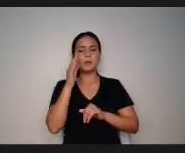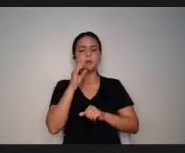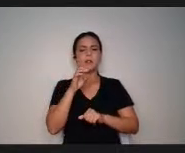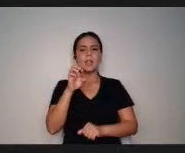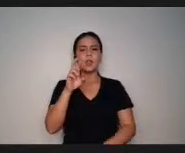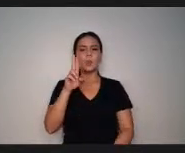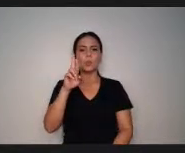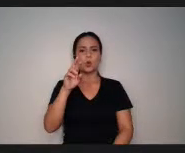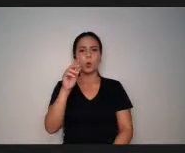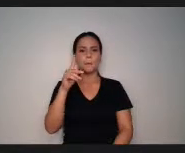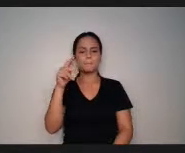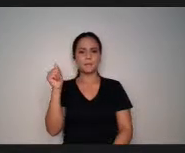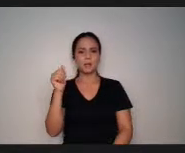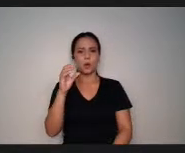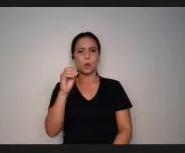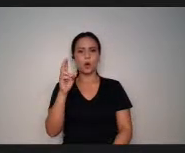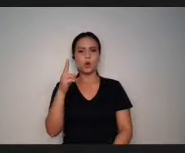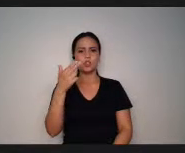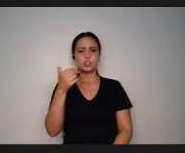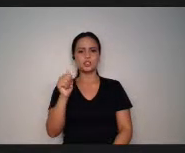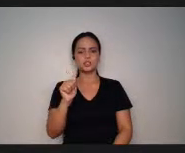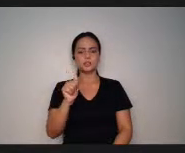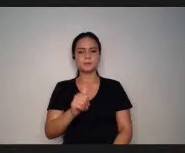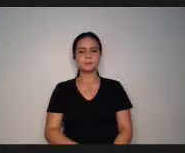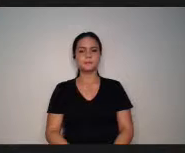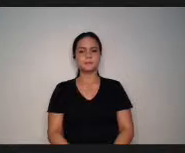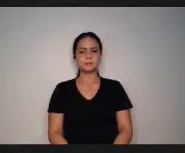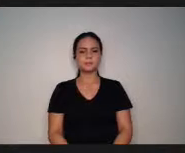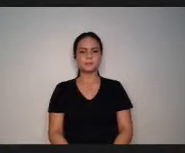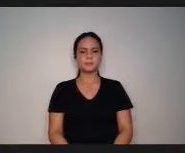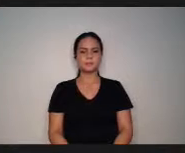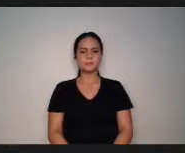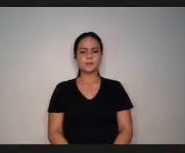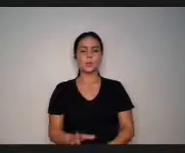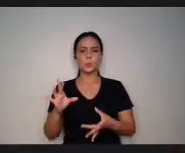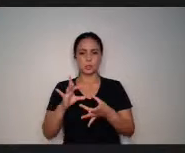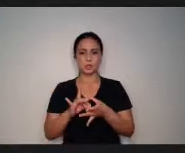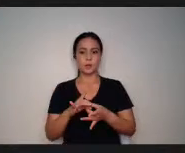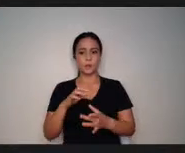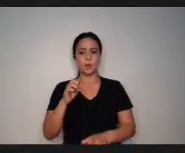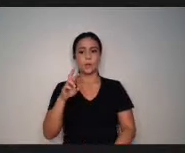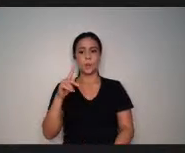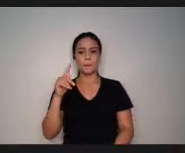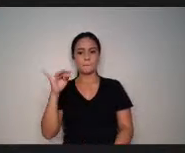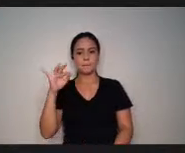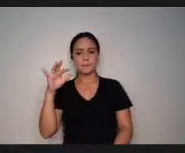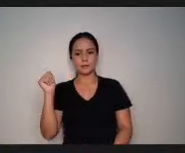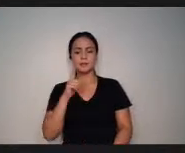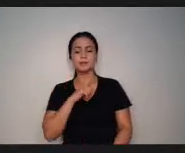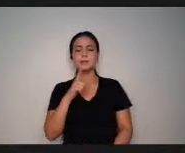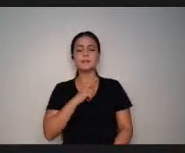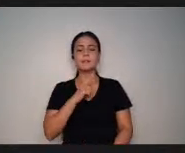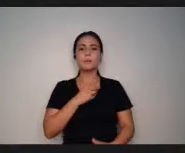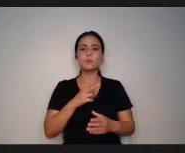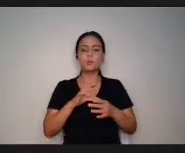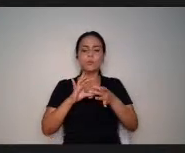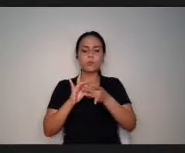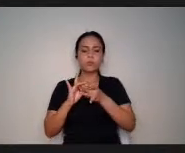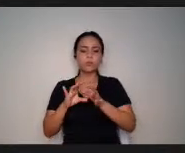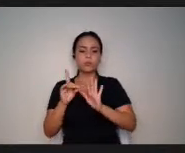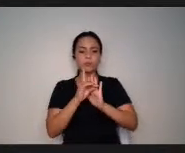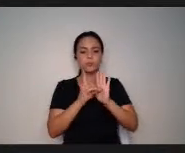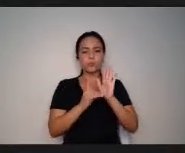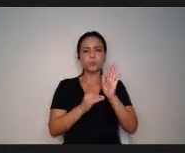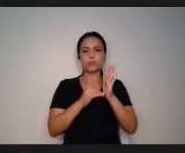and a framework agreement among member states on work-related stress. Also, each of the many of